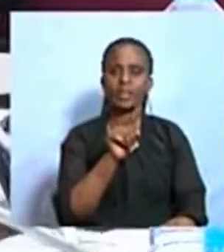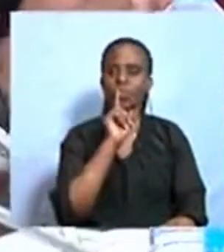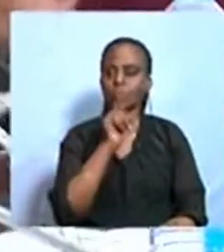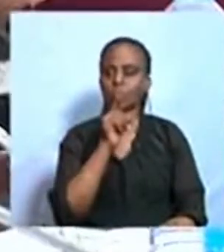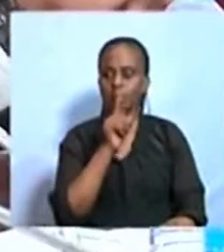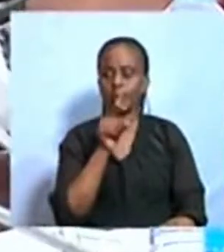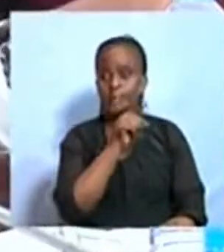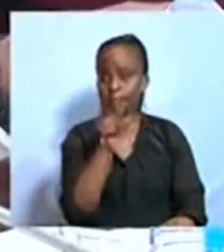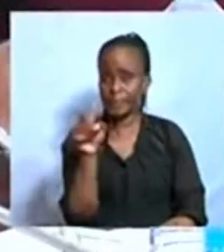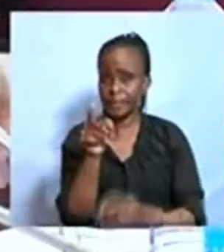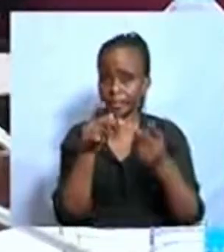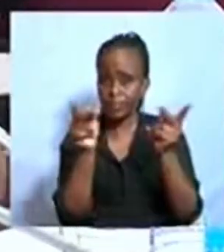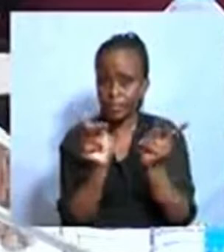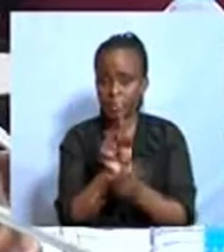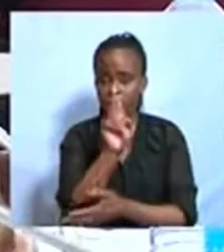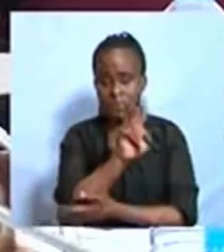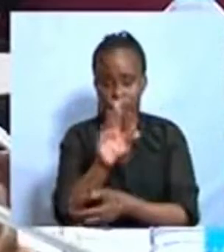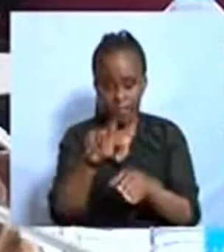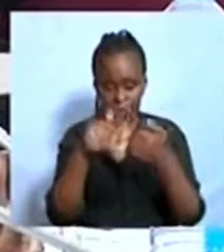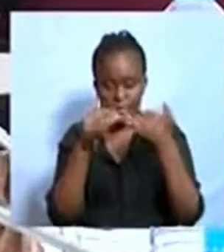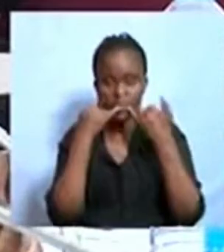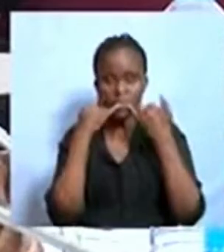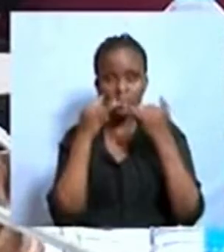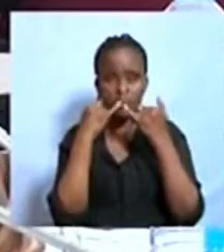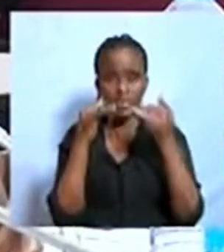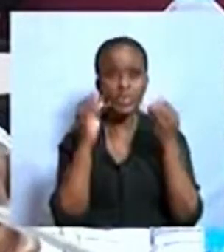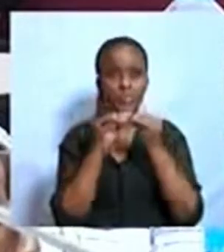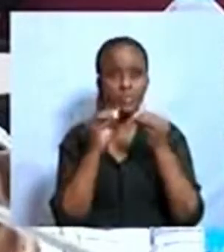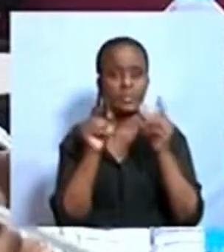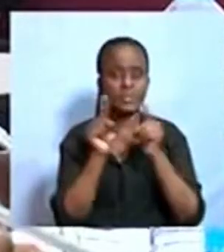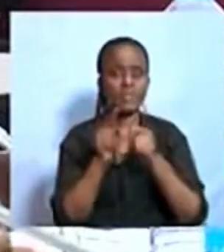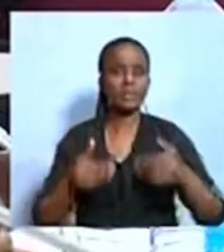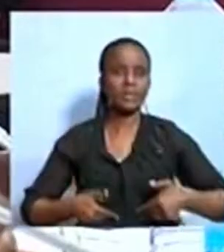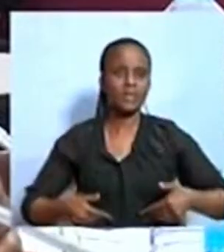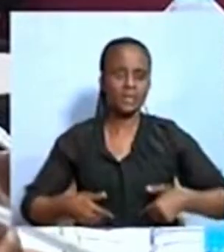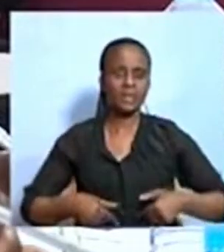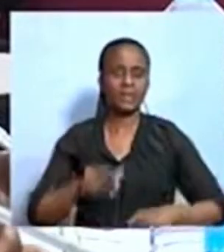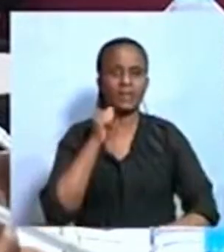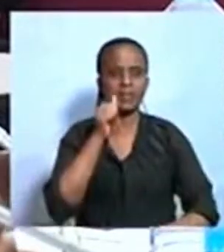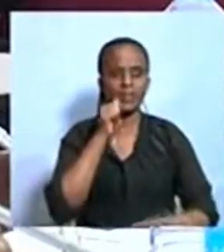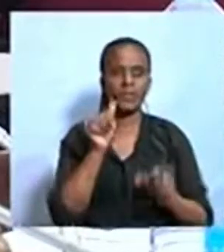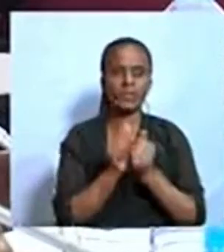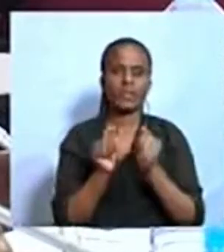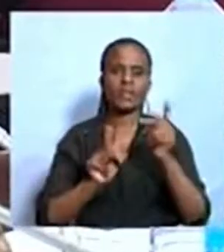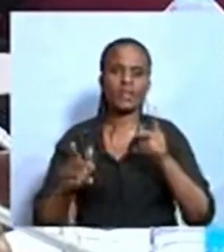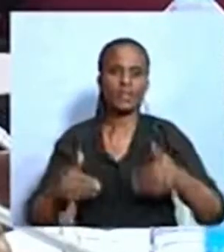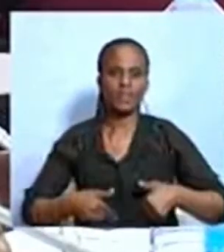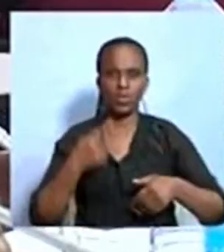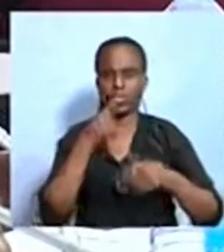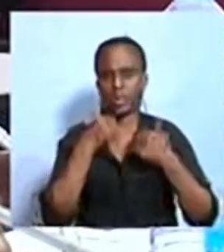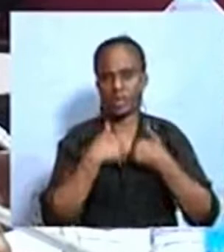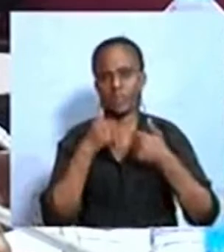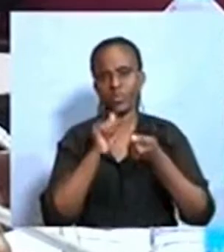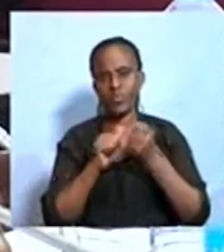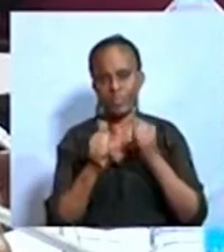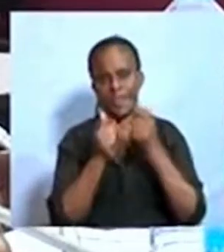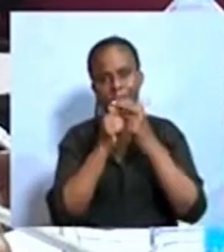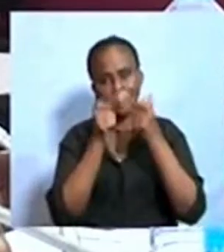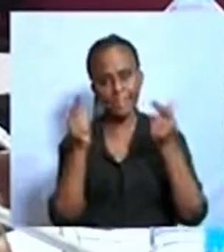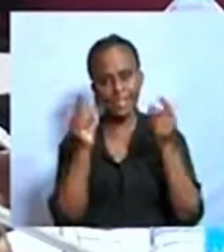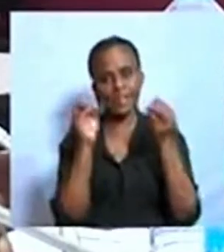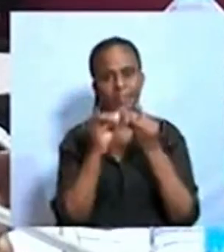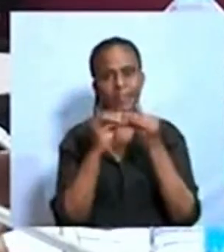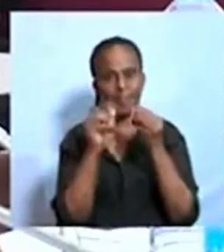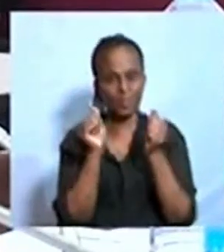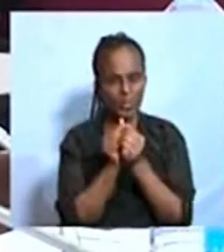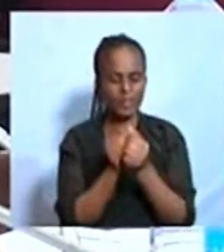that that platform is used to provide information to adolescents and young people that have been affected hugely